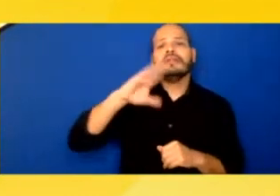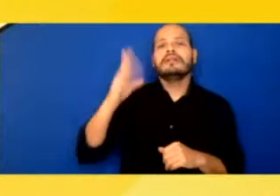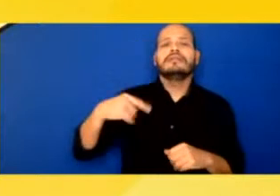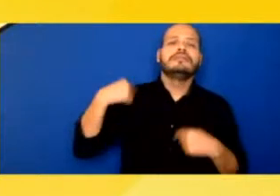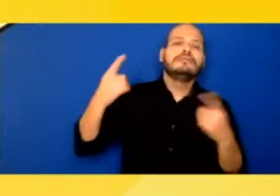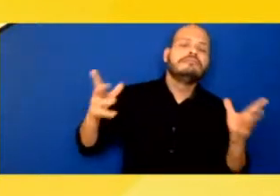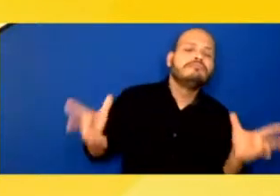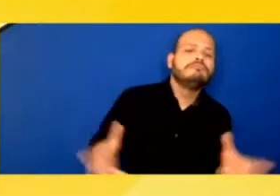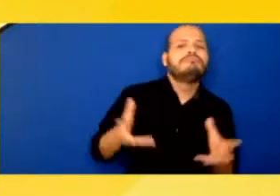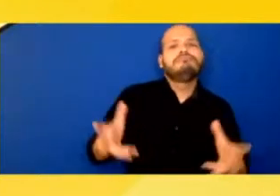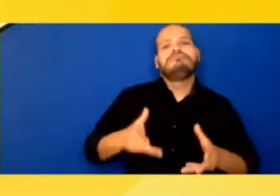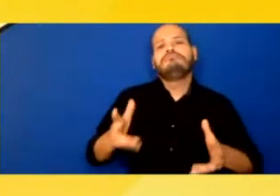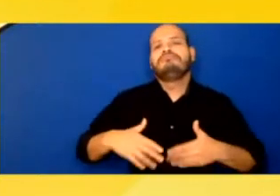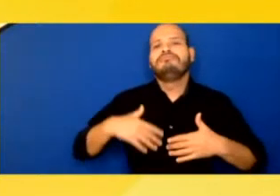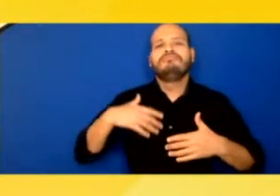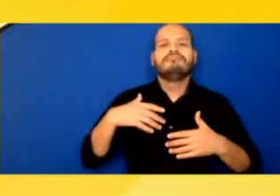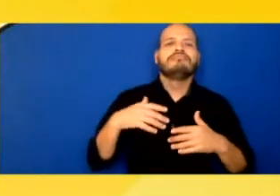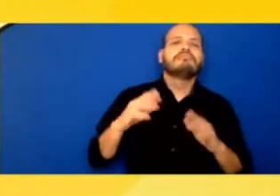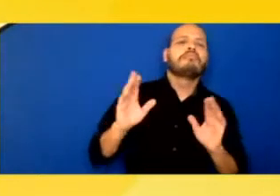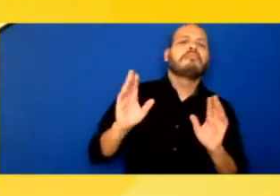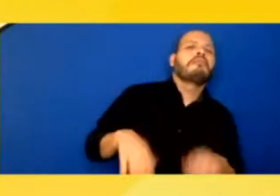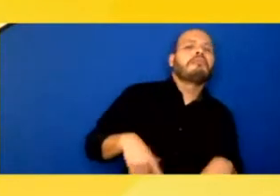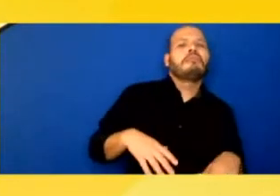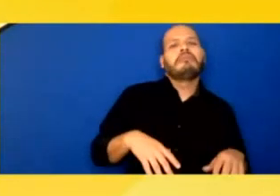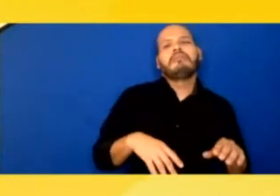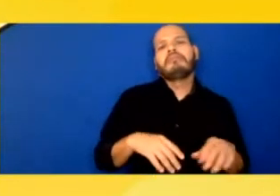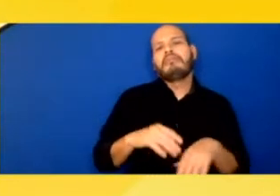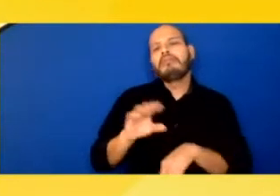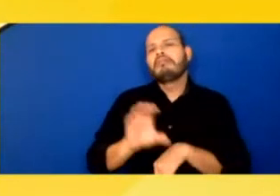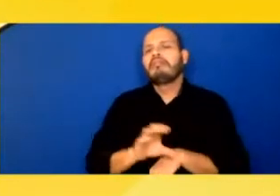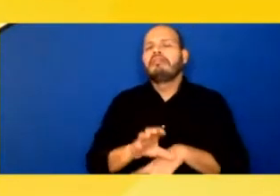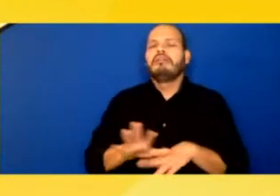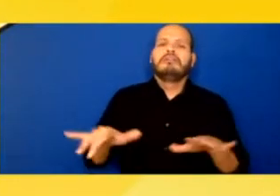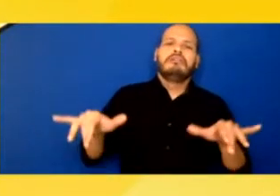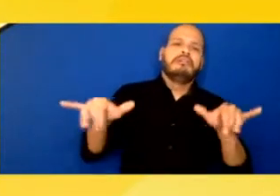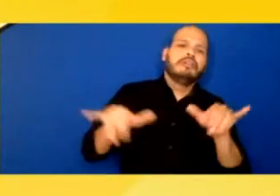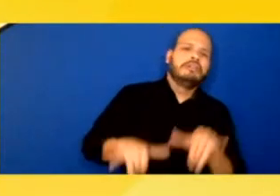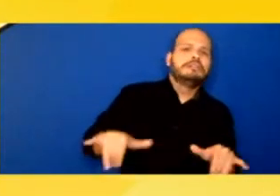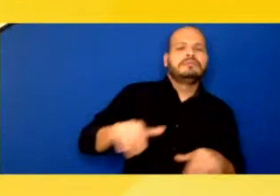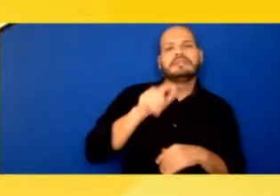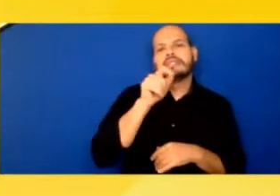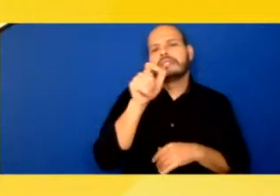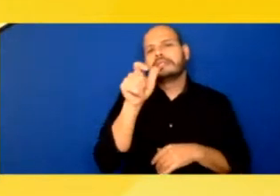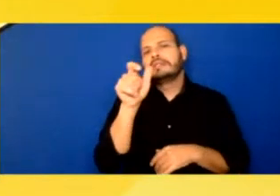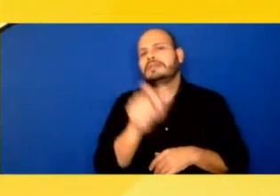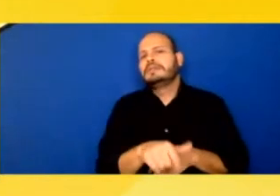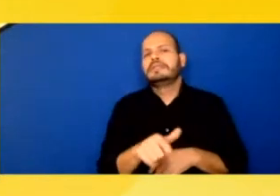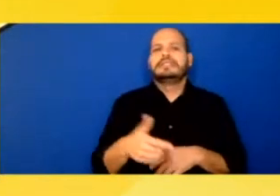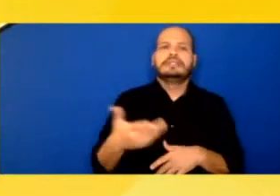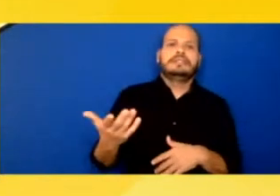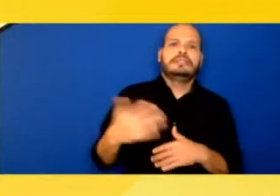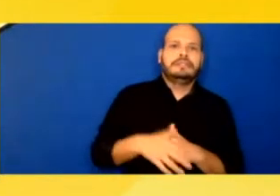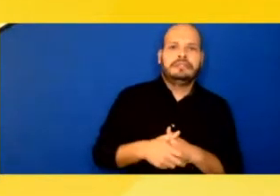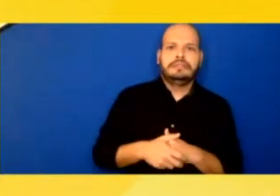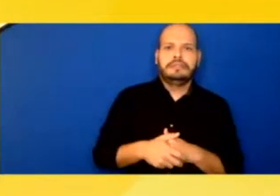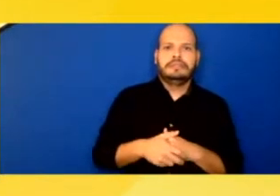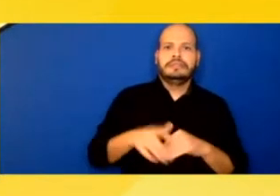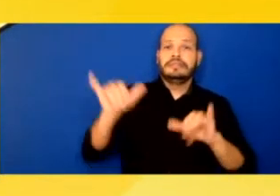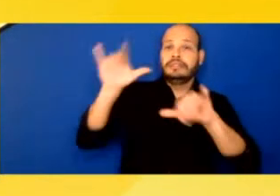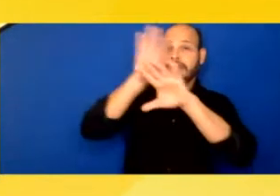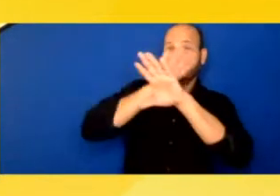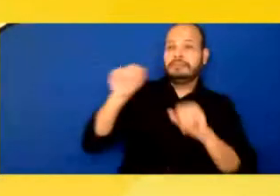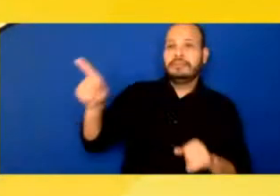well, this will never happen. Nobody will elect this kind of craziness. But it's here. We have a